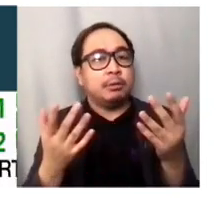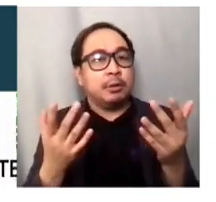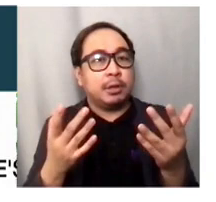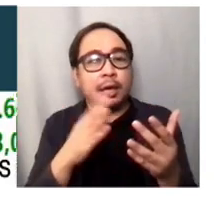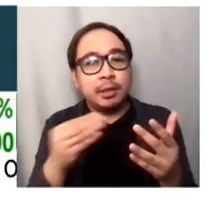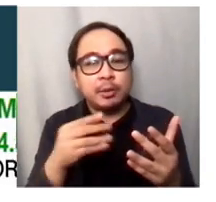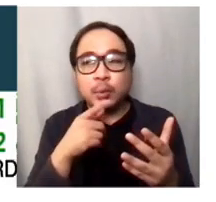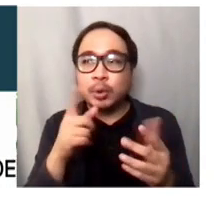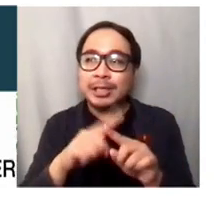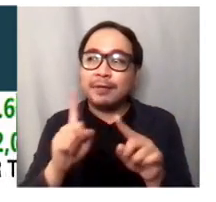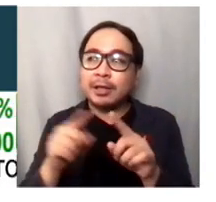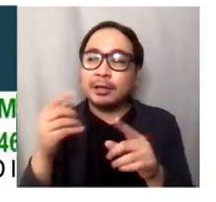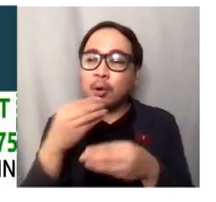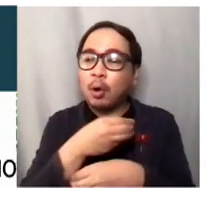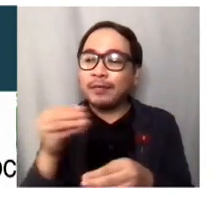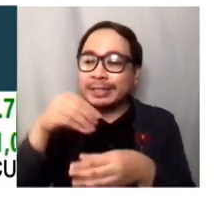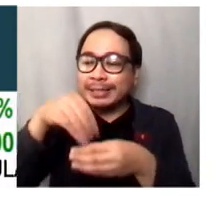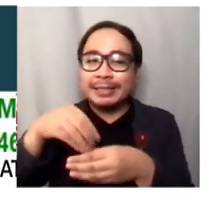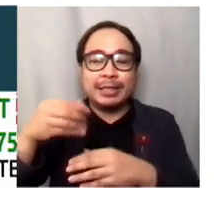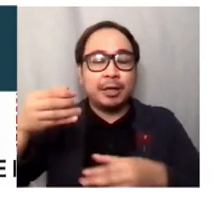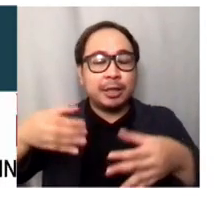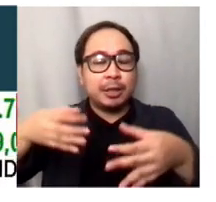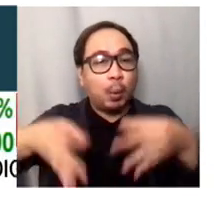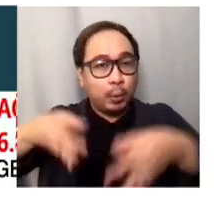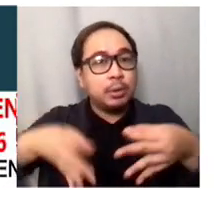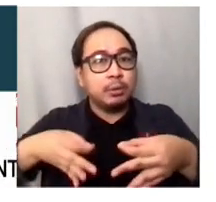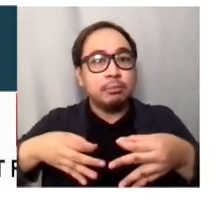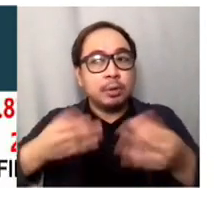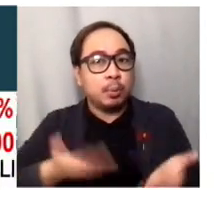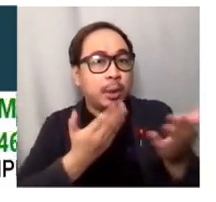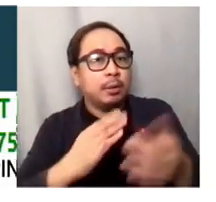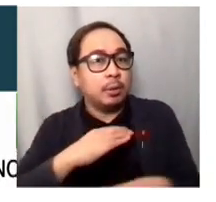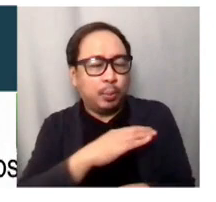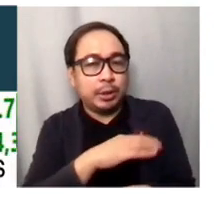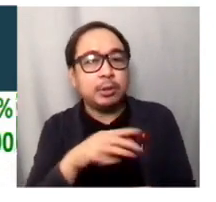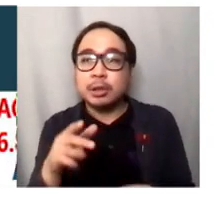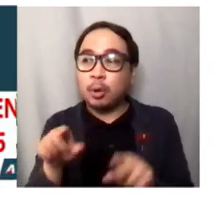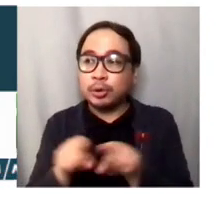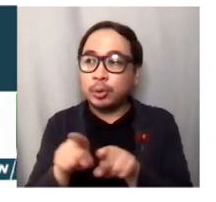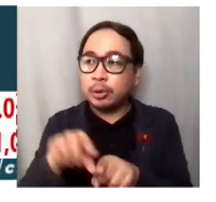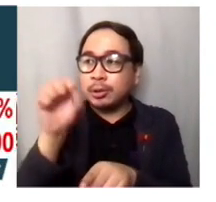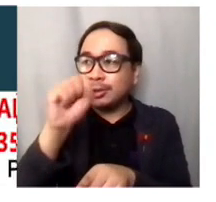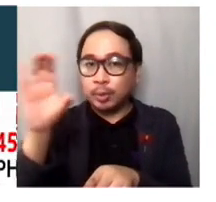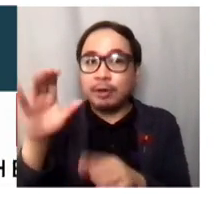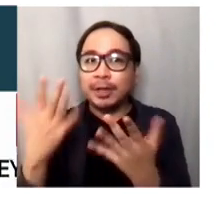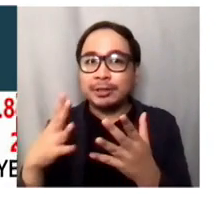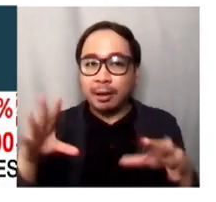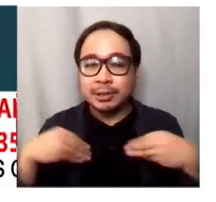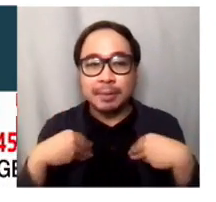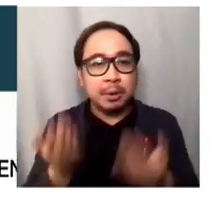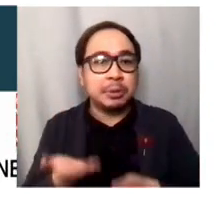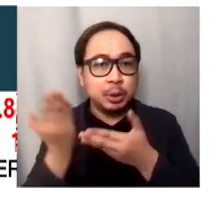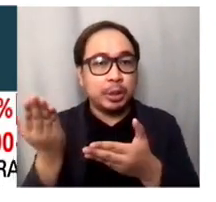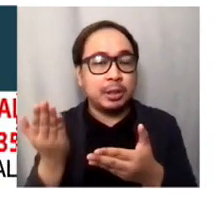and the officers of the court. We support that in Congress. The Supreme Court has also acted on our suggestion request